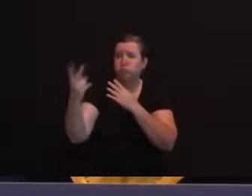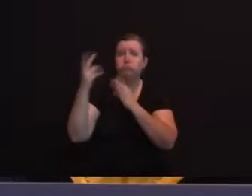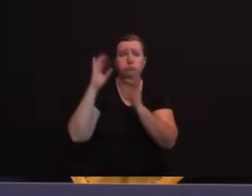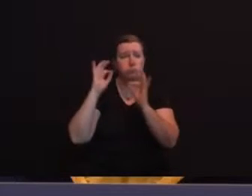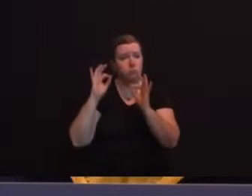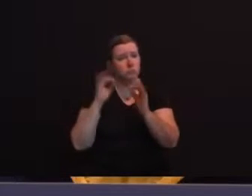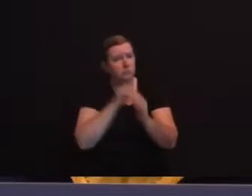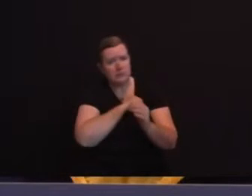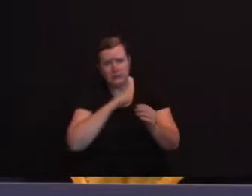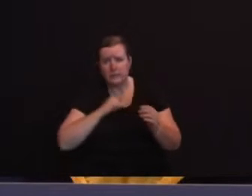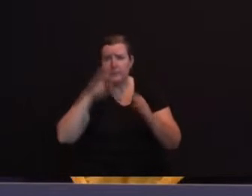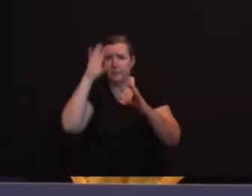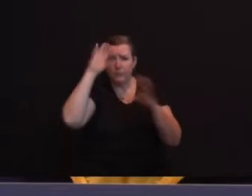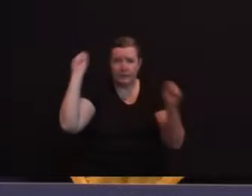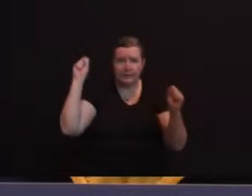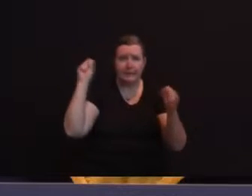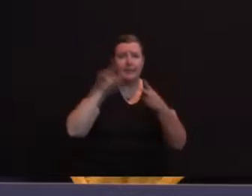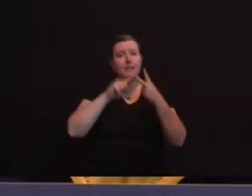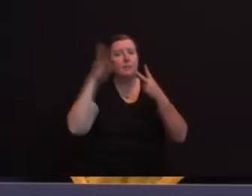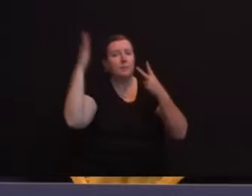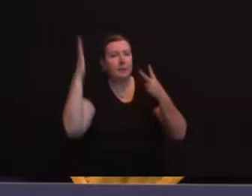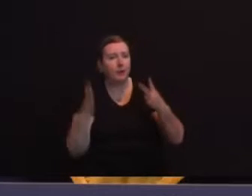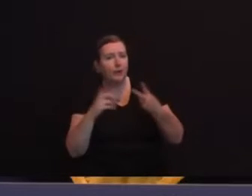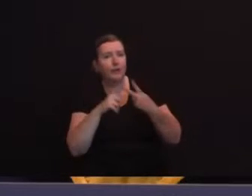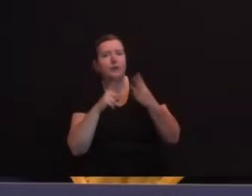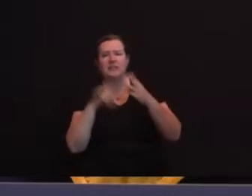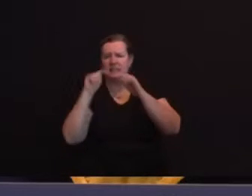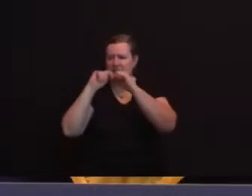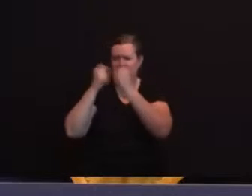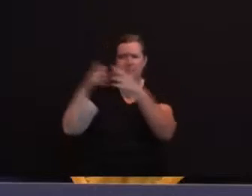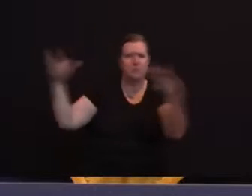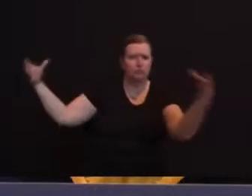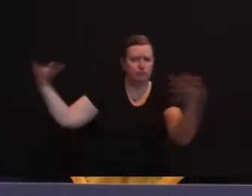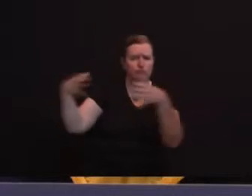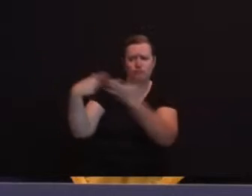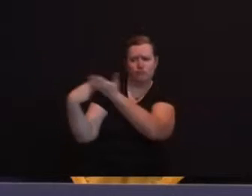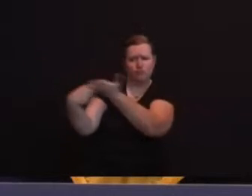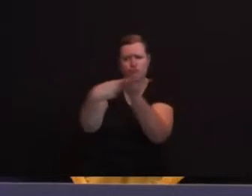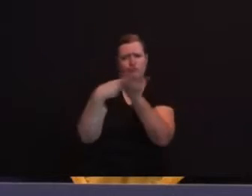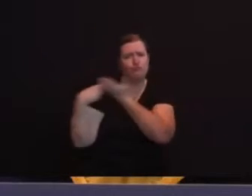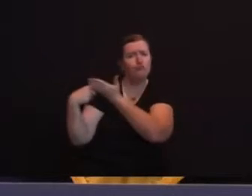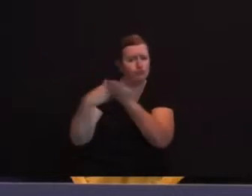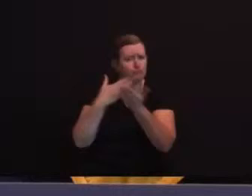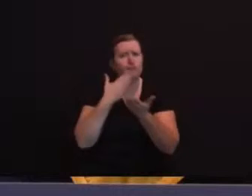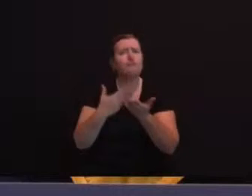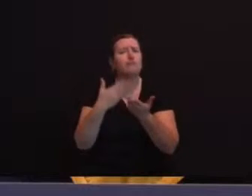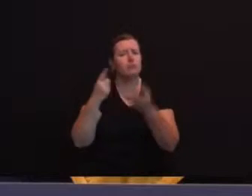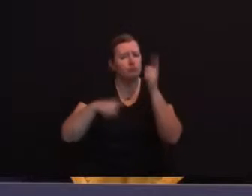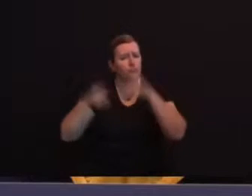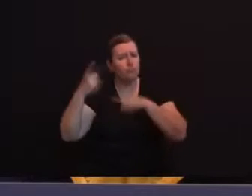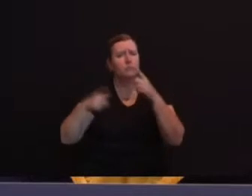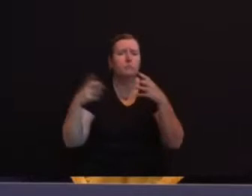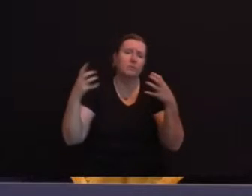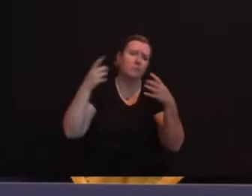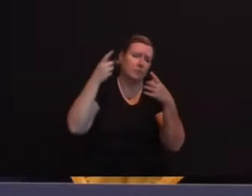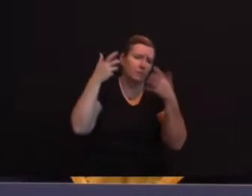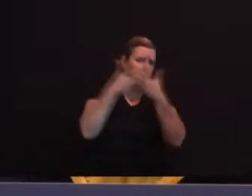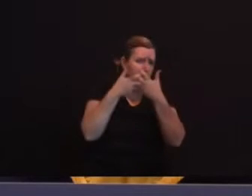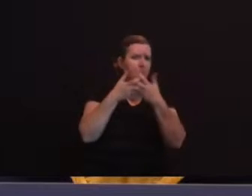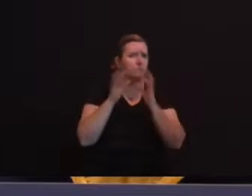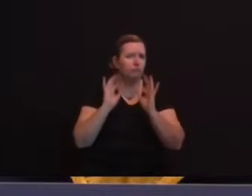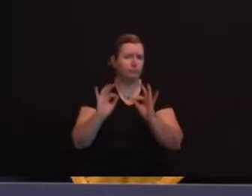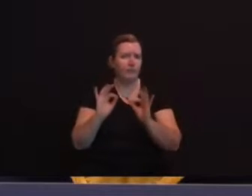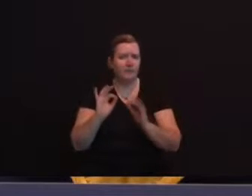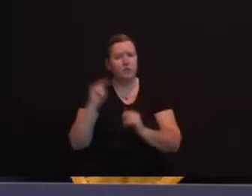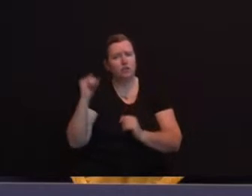and their teams who have been really in a really good spirit to try to find that common ground. Thank you for that. Matt, at